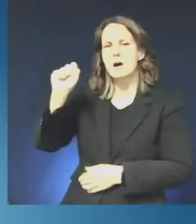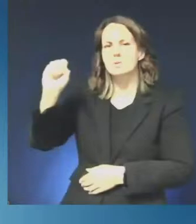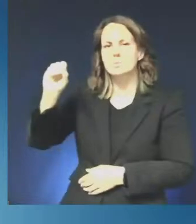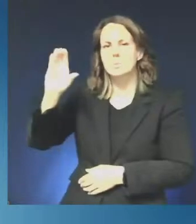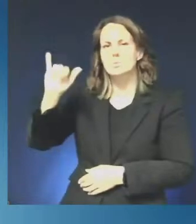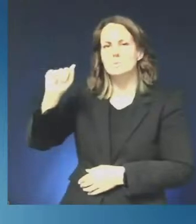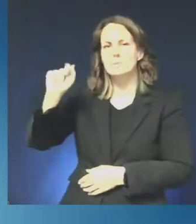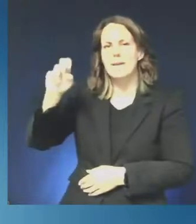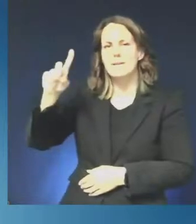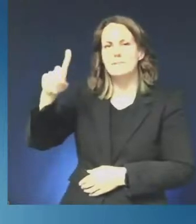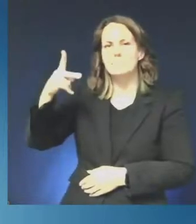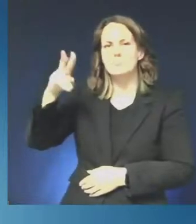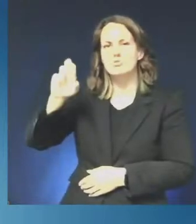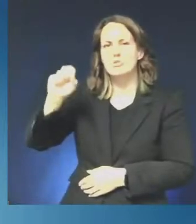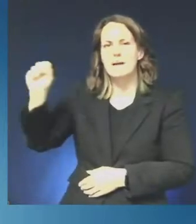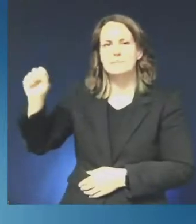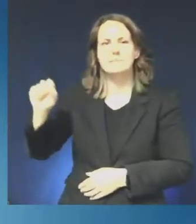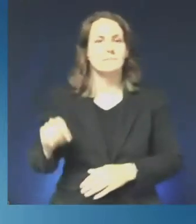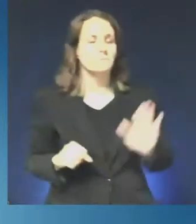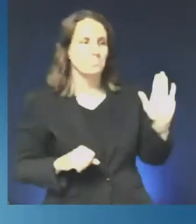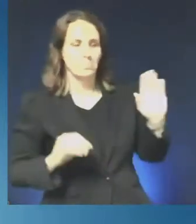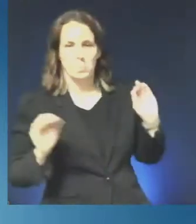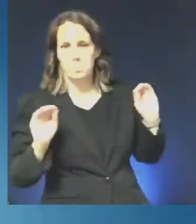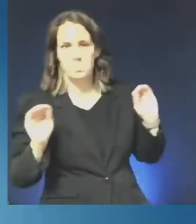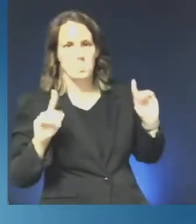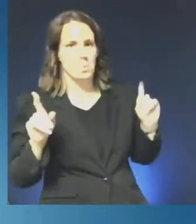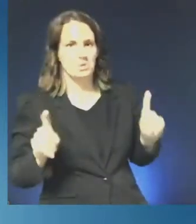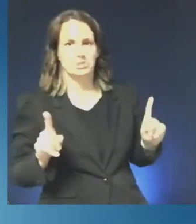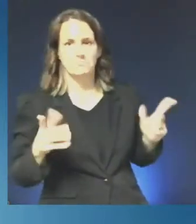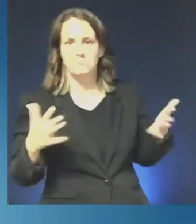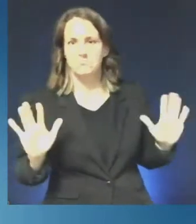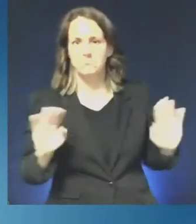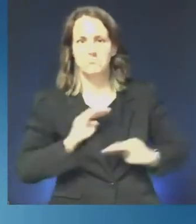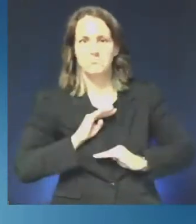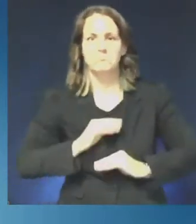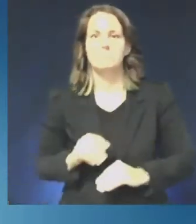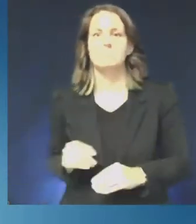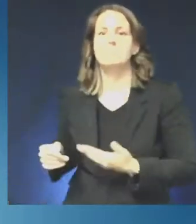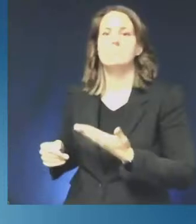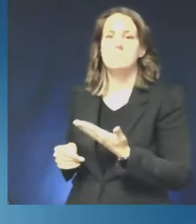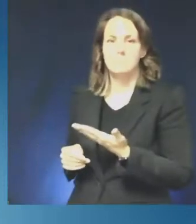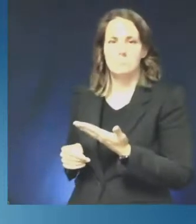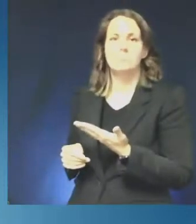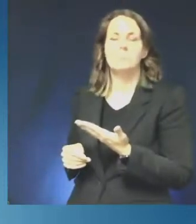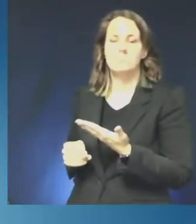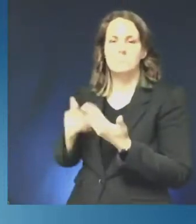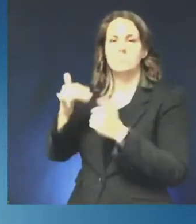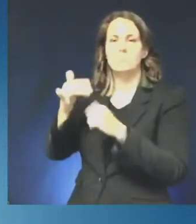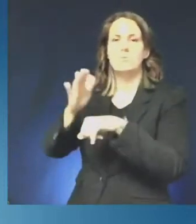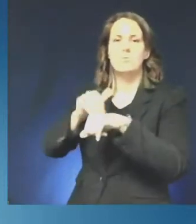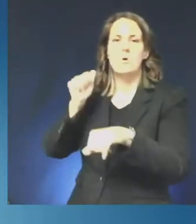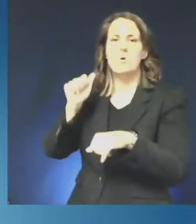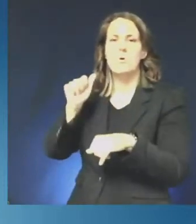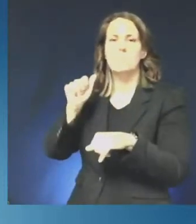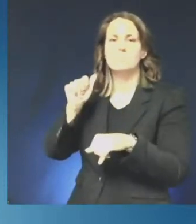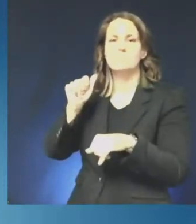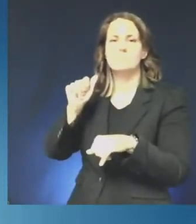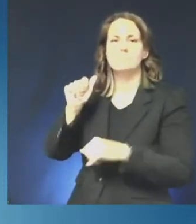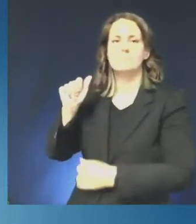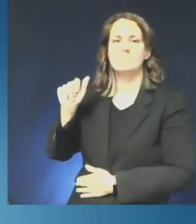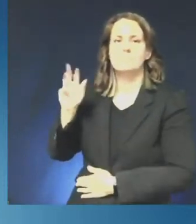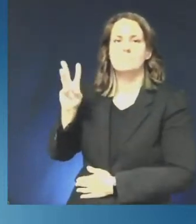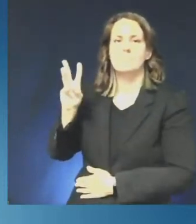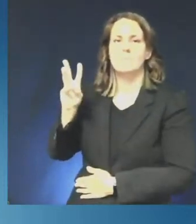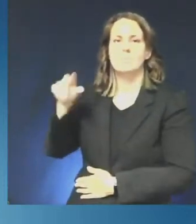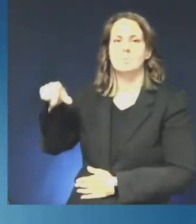Hi, no questions today, thanks. Okay, thank you. And also Katrina Lim from WQOW-TV in